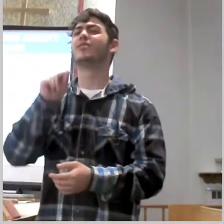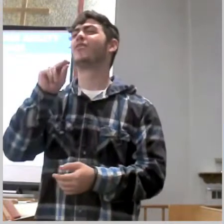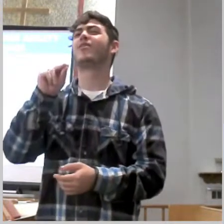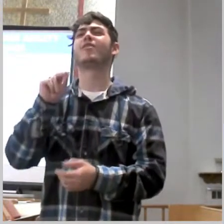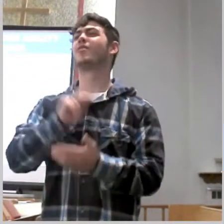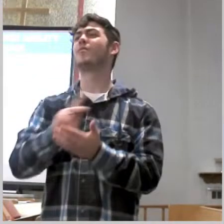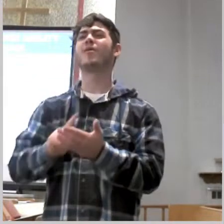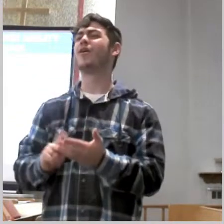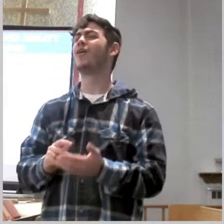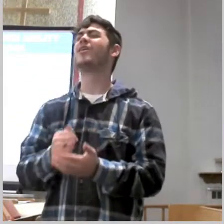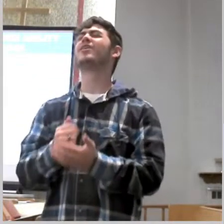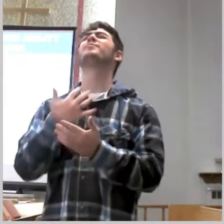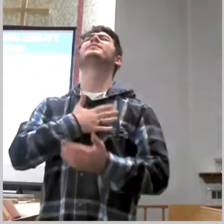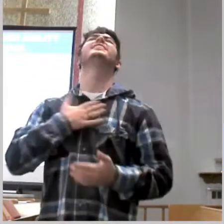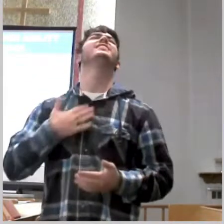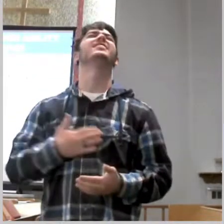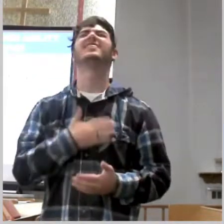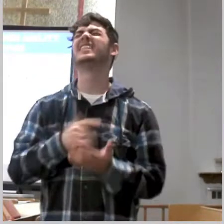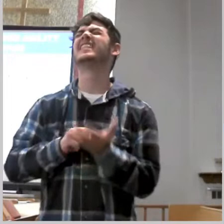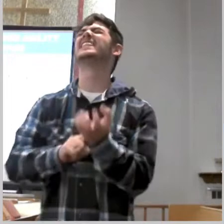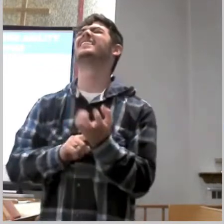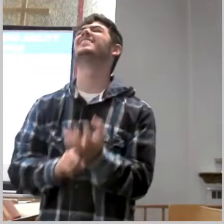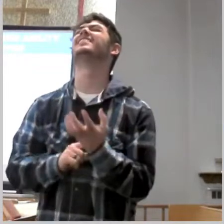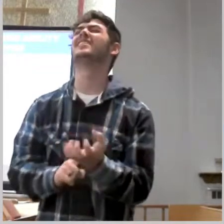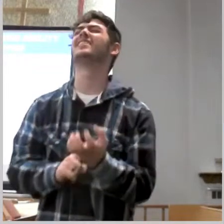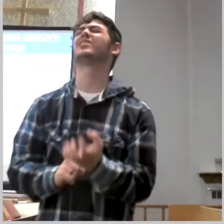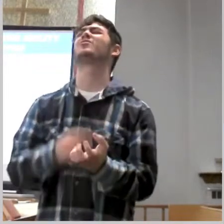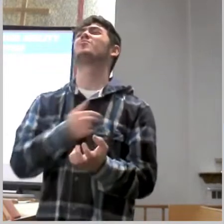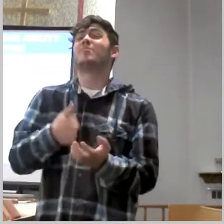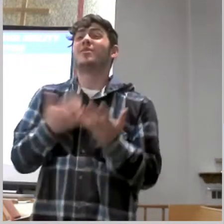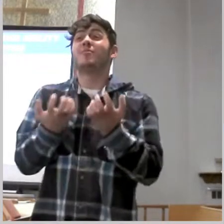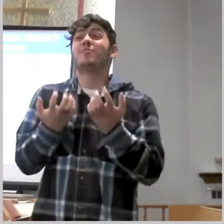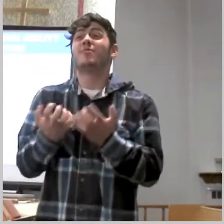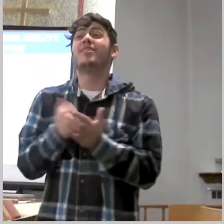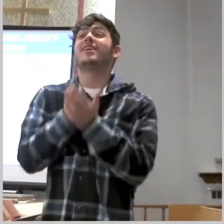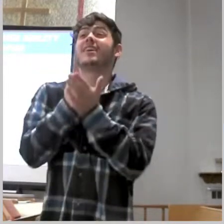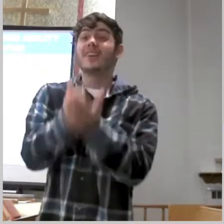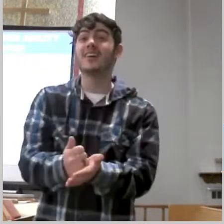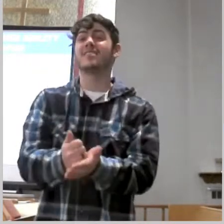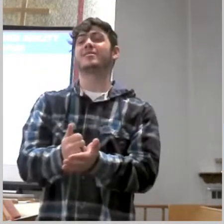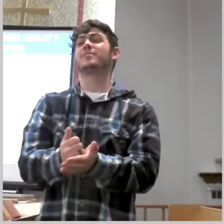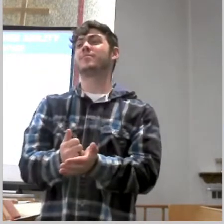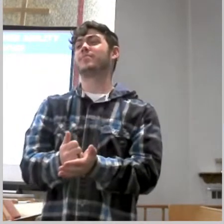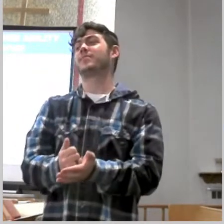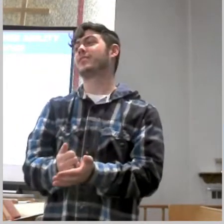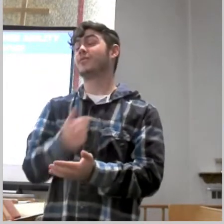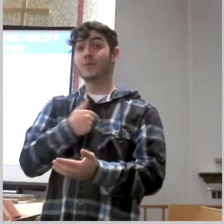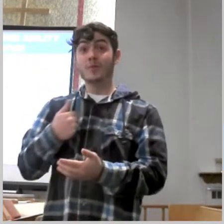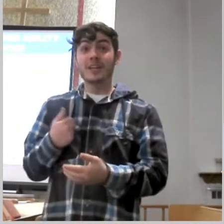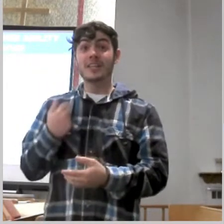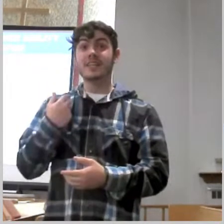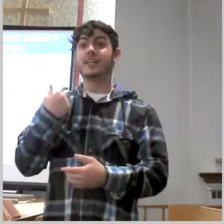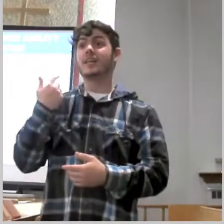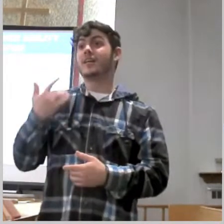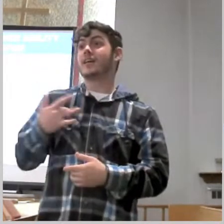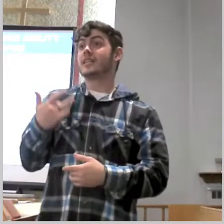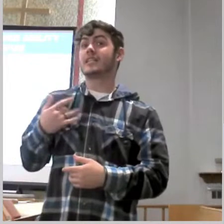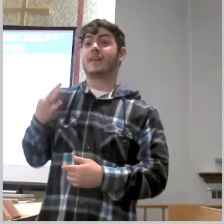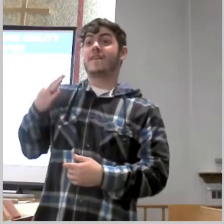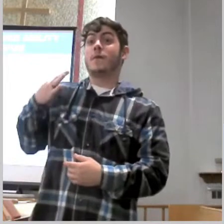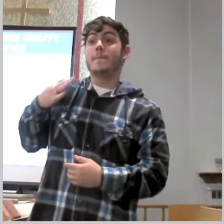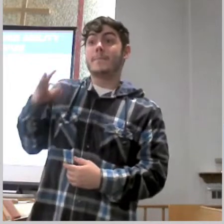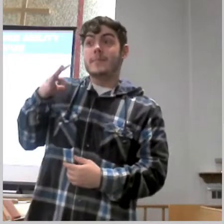Paul, we beg you. We earnestly want to participate. We see this as a privilege that we